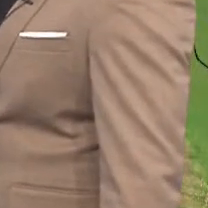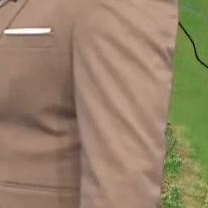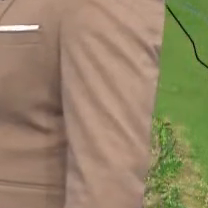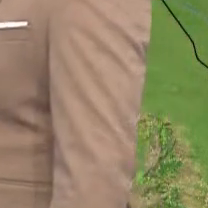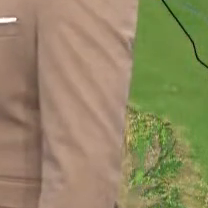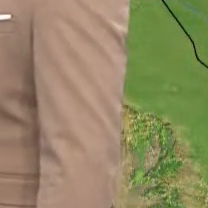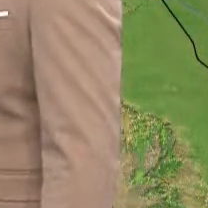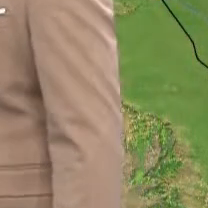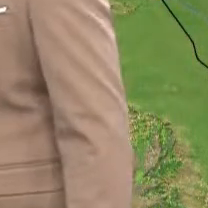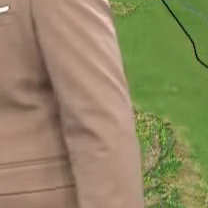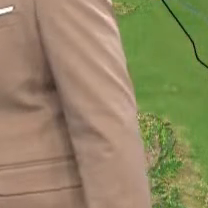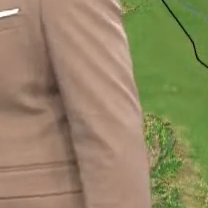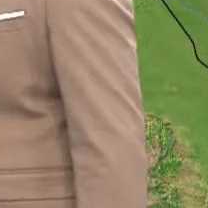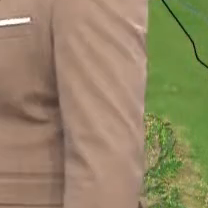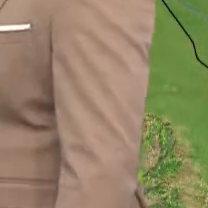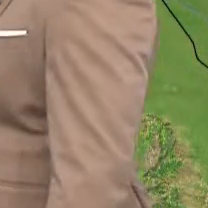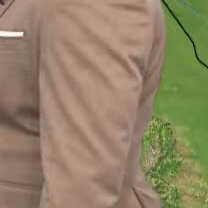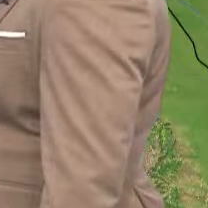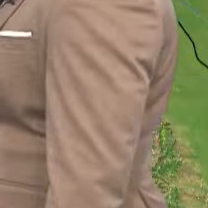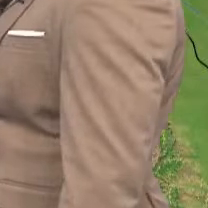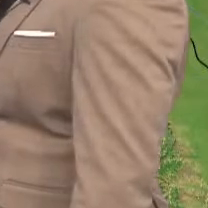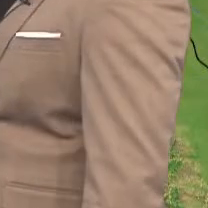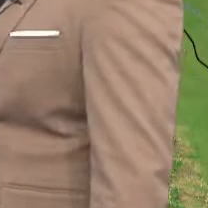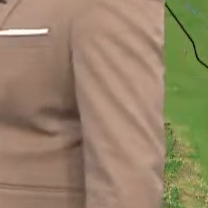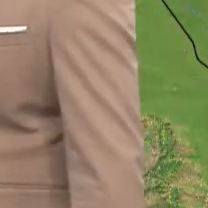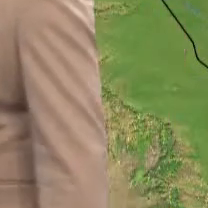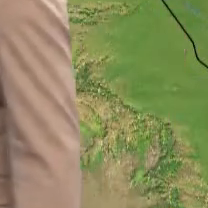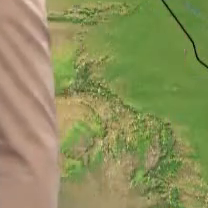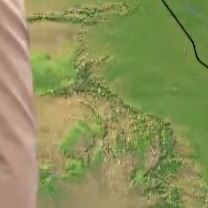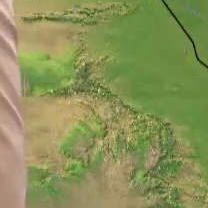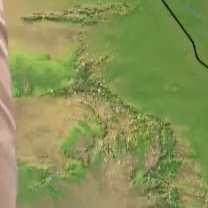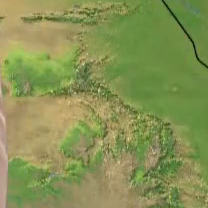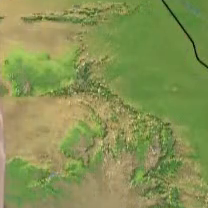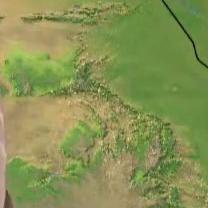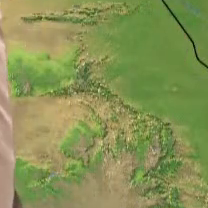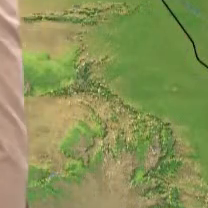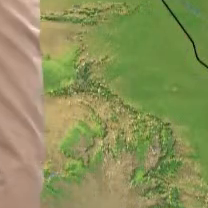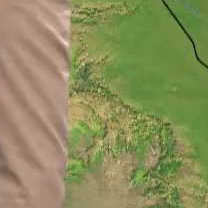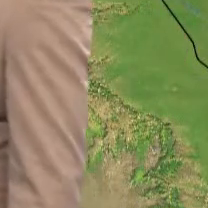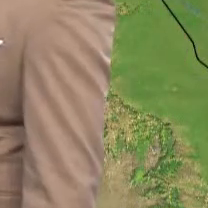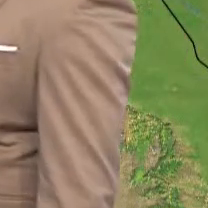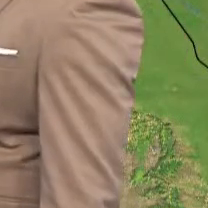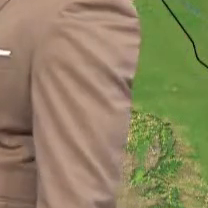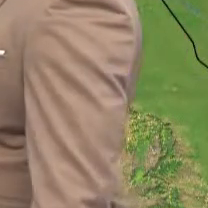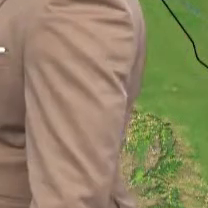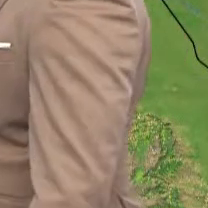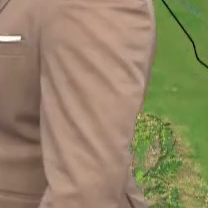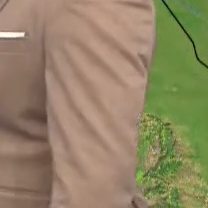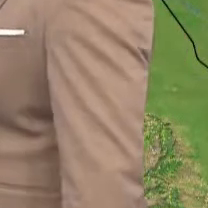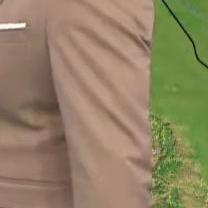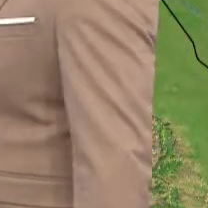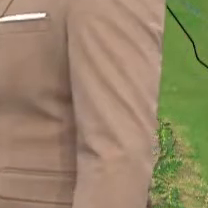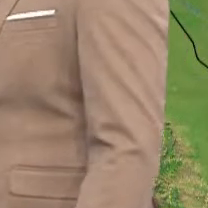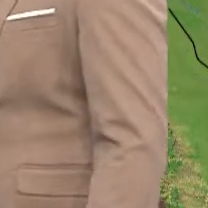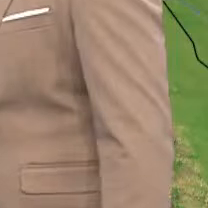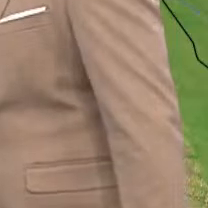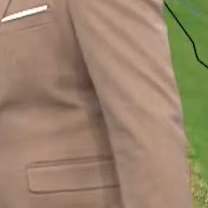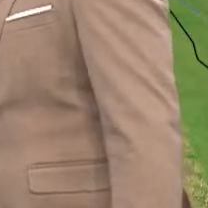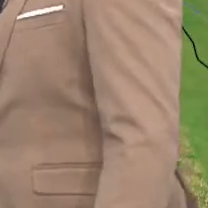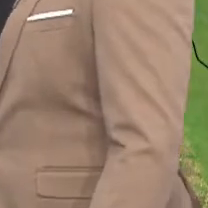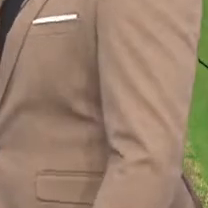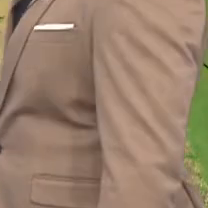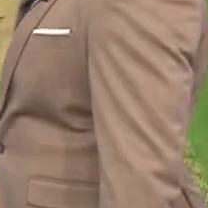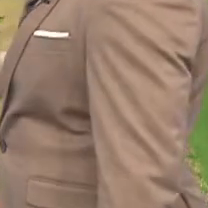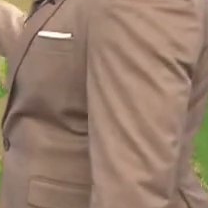southeast, Khatli, and Gwen, we're expecting mild temperatures to range from 23 to 26 degrees Celsius. Over the back of the country, we're expecting warm temperatures